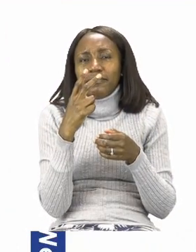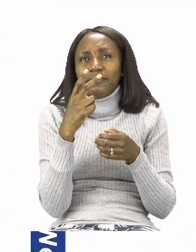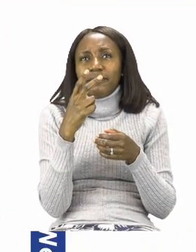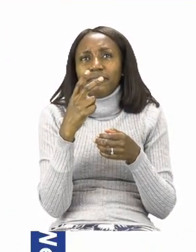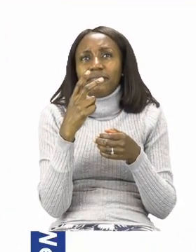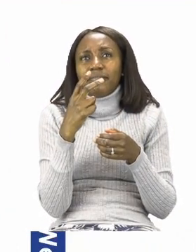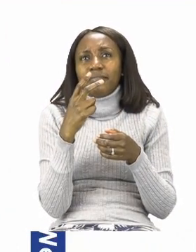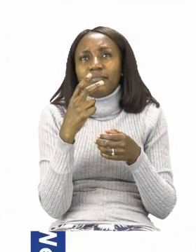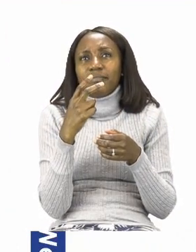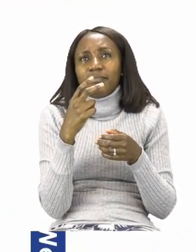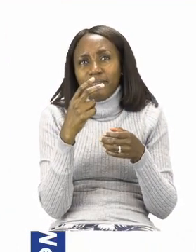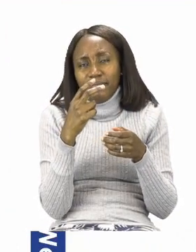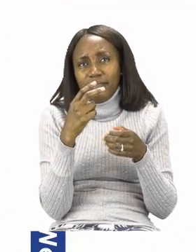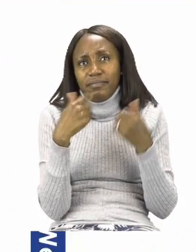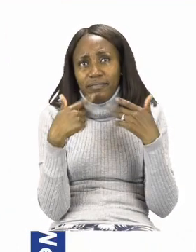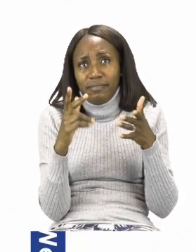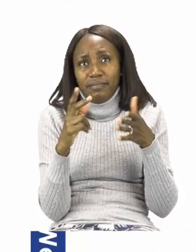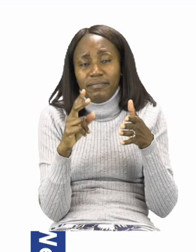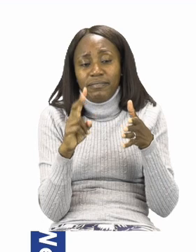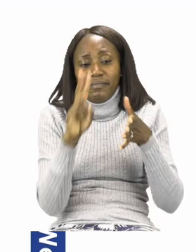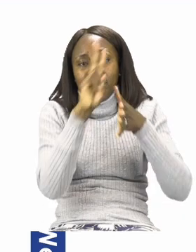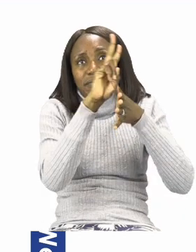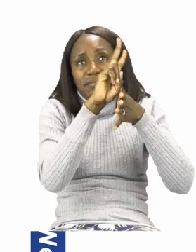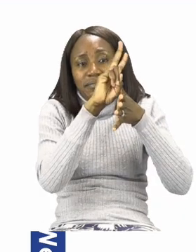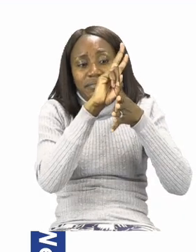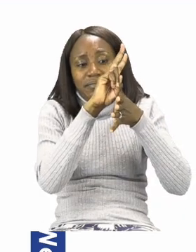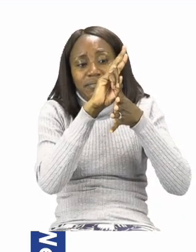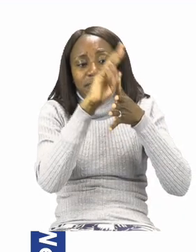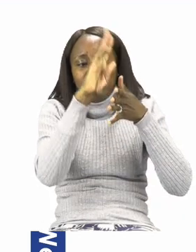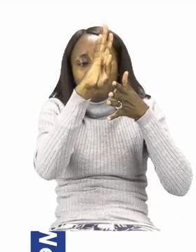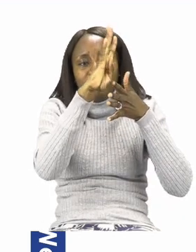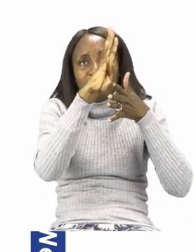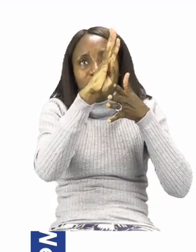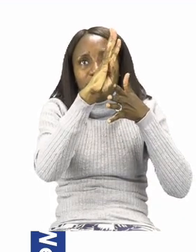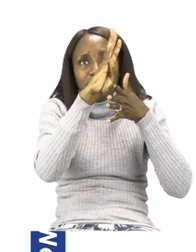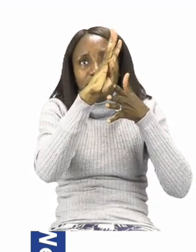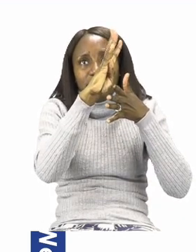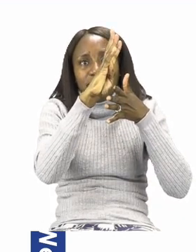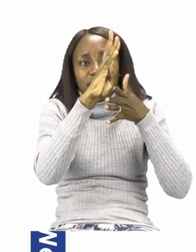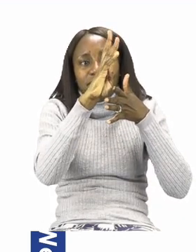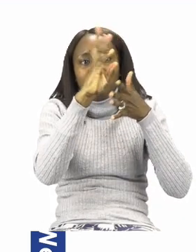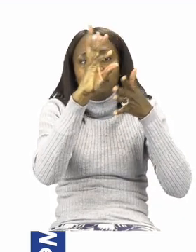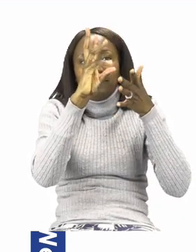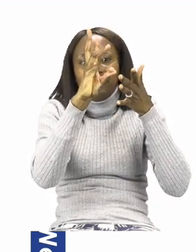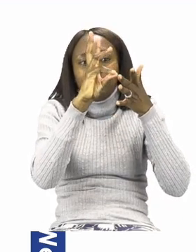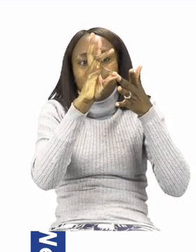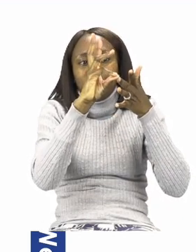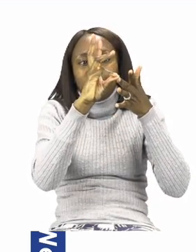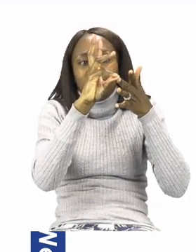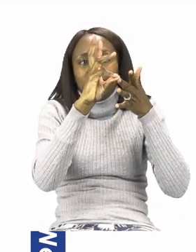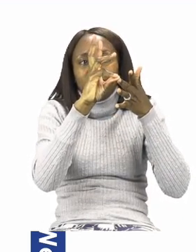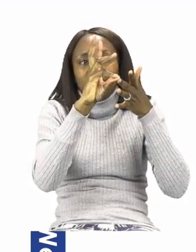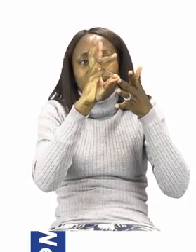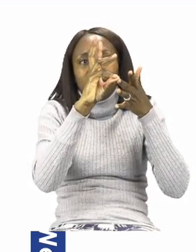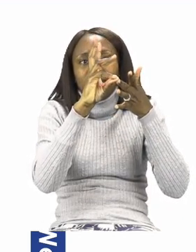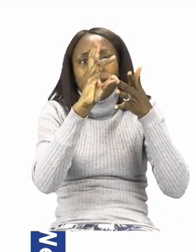We start with the first medal. 2, 4,